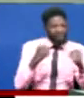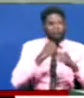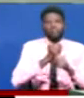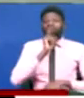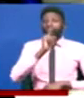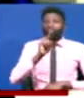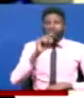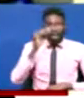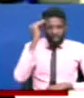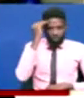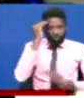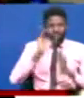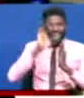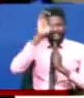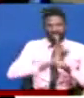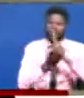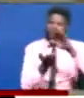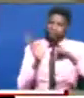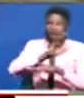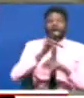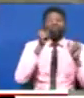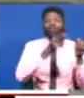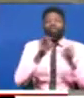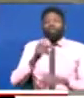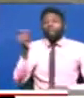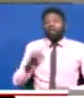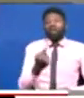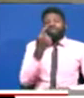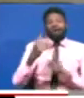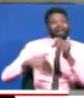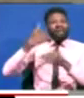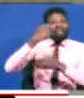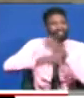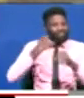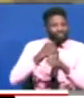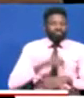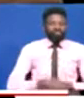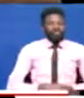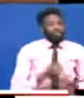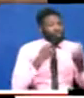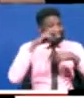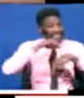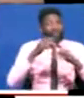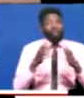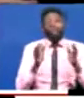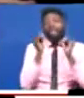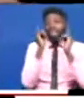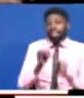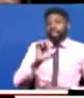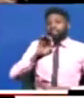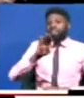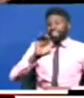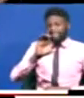in January. Speaking after opening competency-based curriculum classrooms at Mohori Mushiri Secondary School in